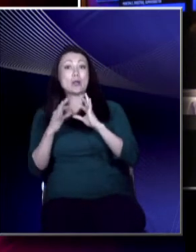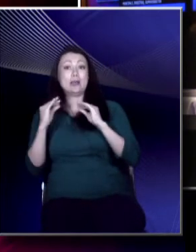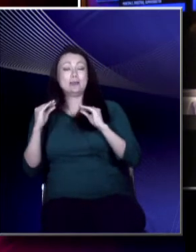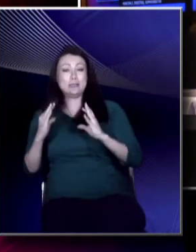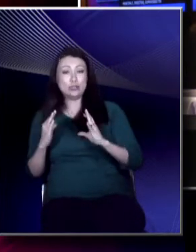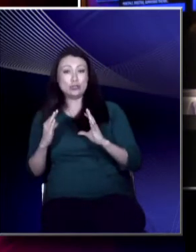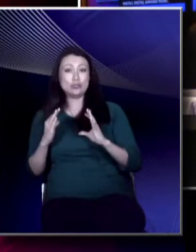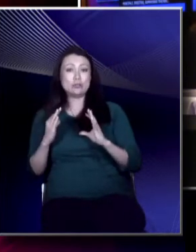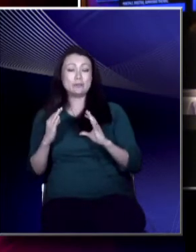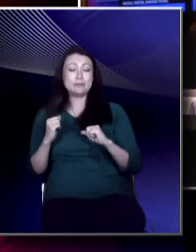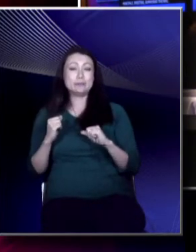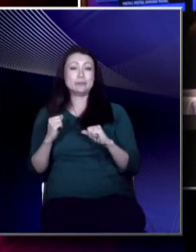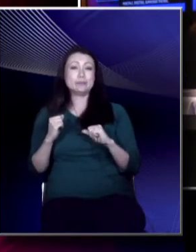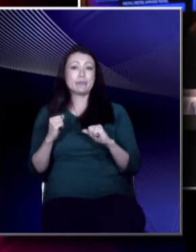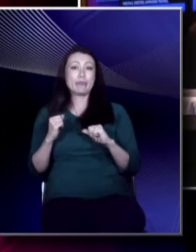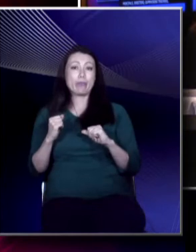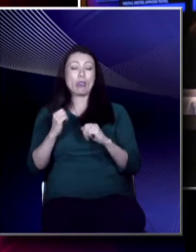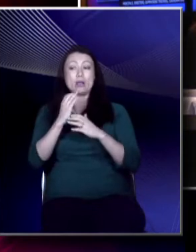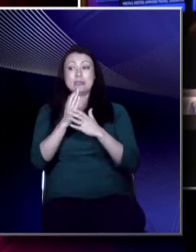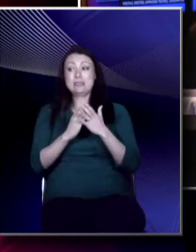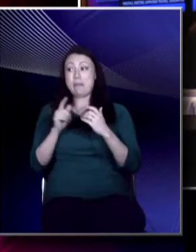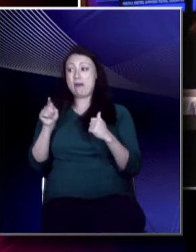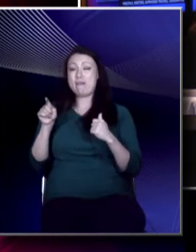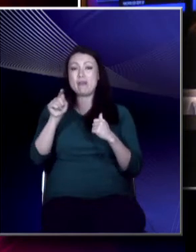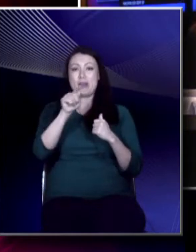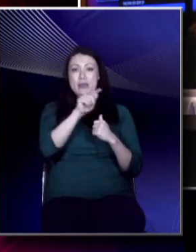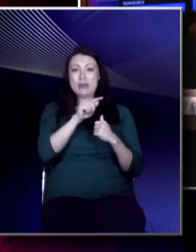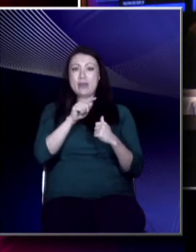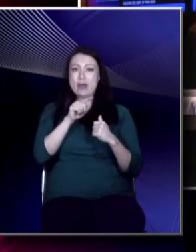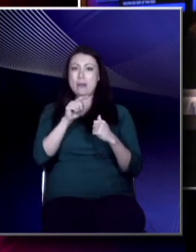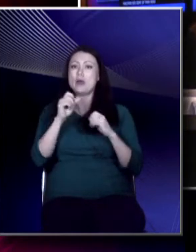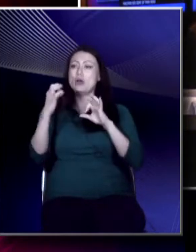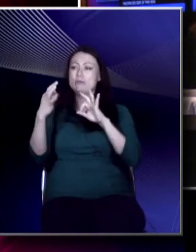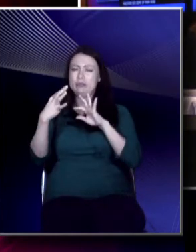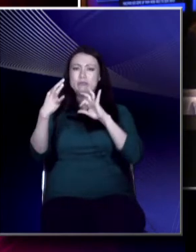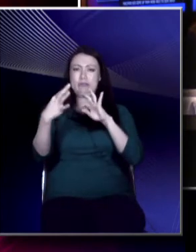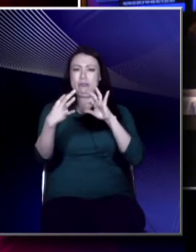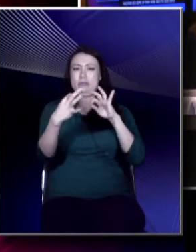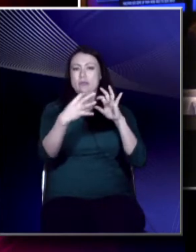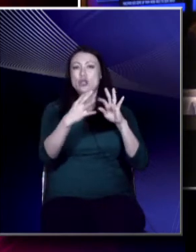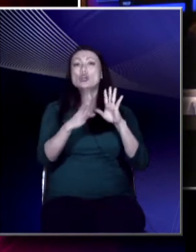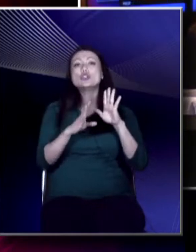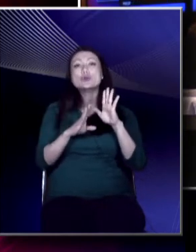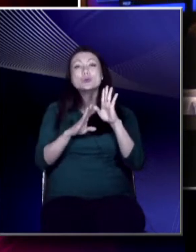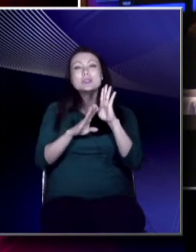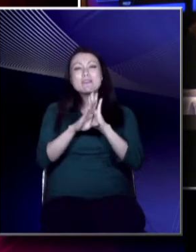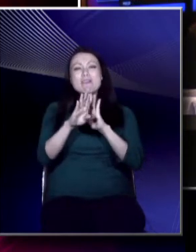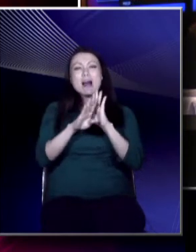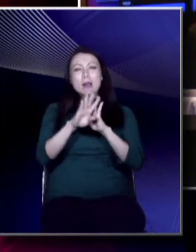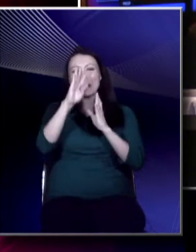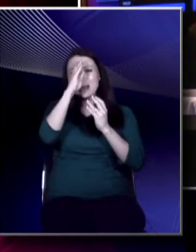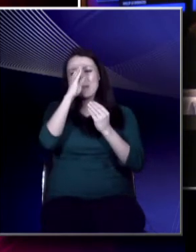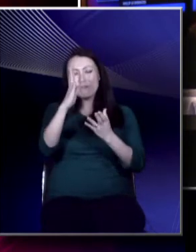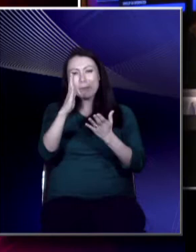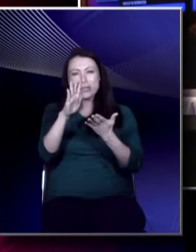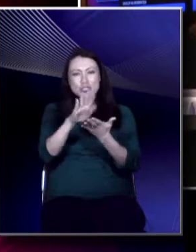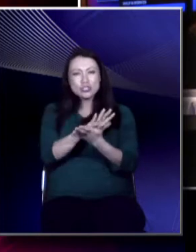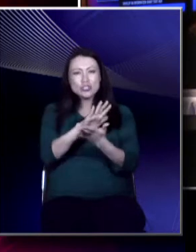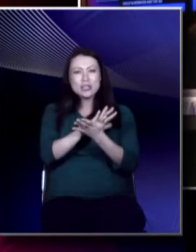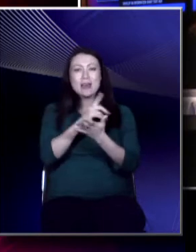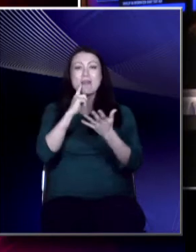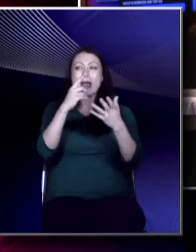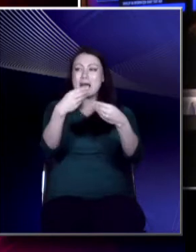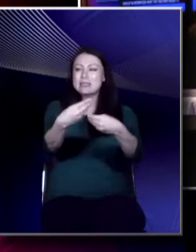teachers, some of them were able to give input to develop an information sheet that has been passed